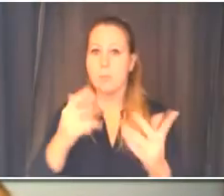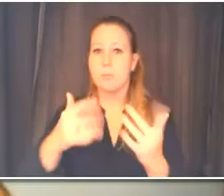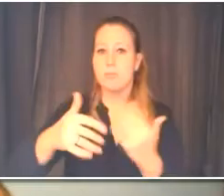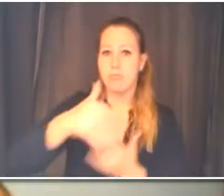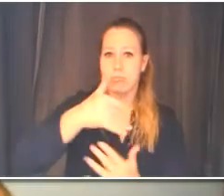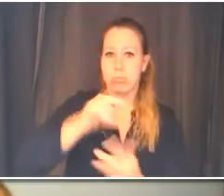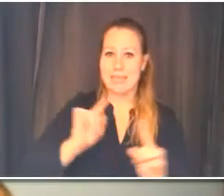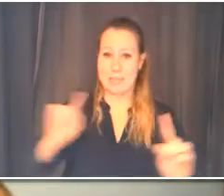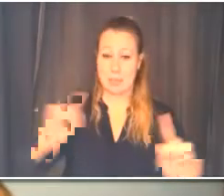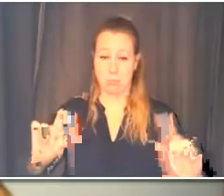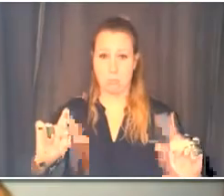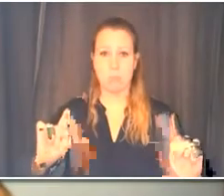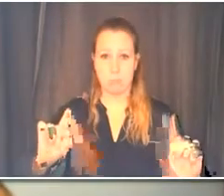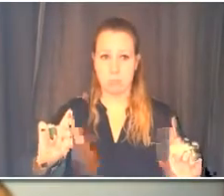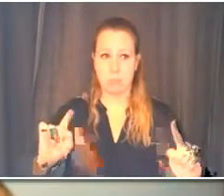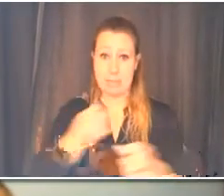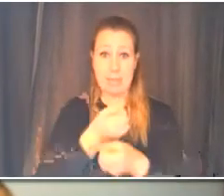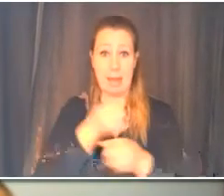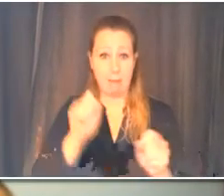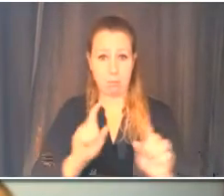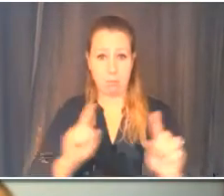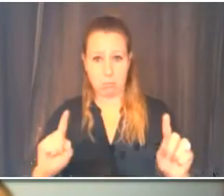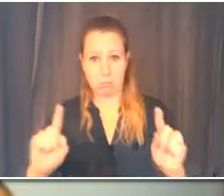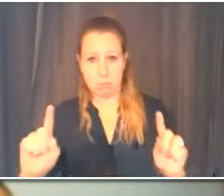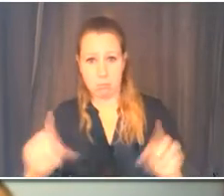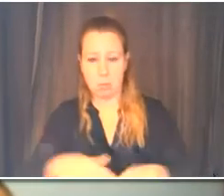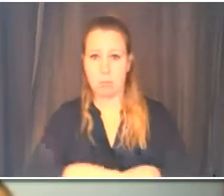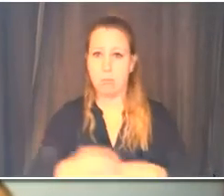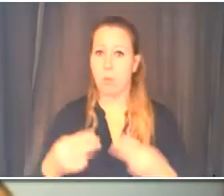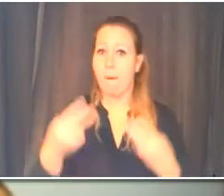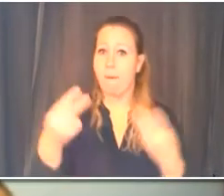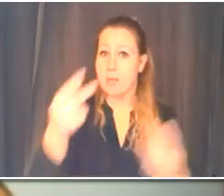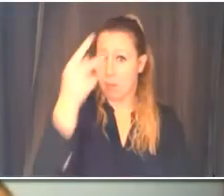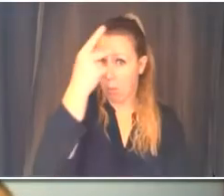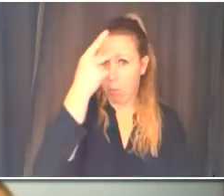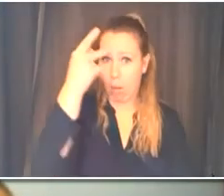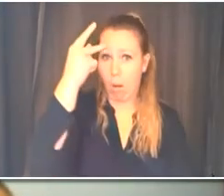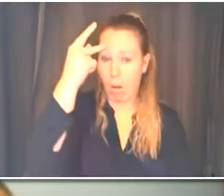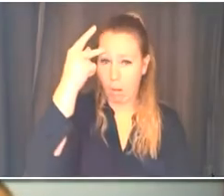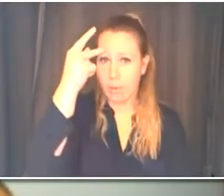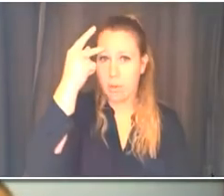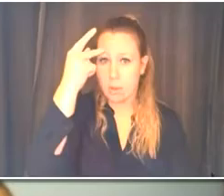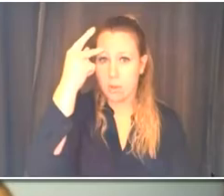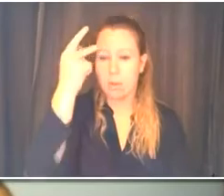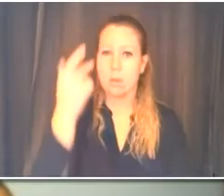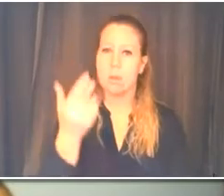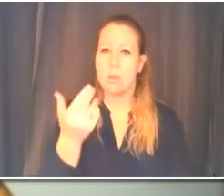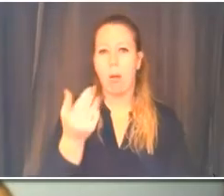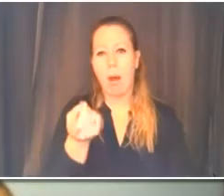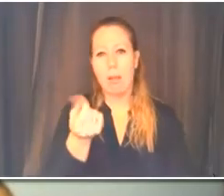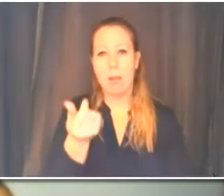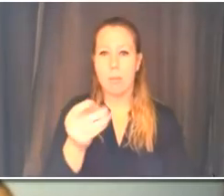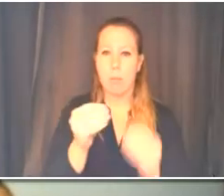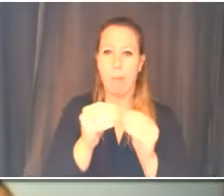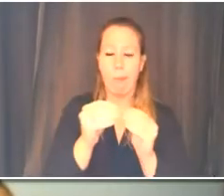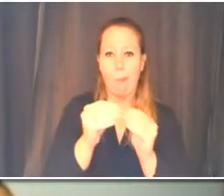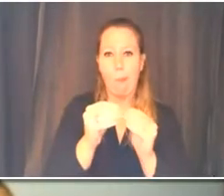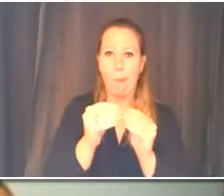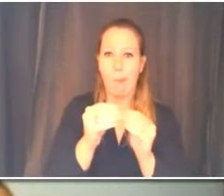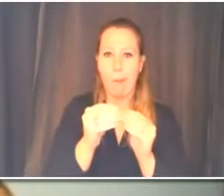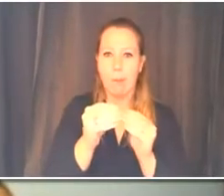are a lot lot of other avenues out there that that they can go I mean we are always concerned about domestic violence being